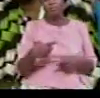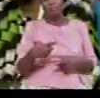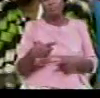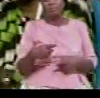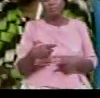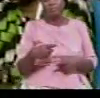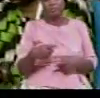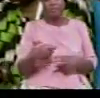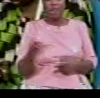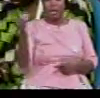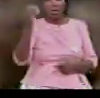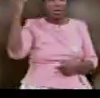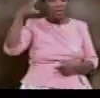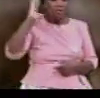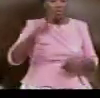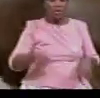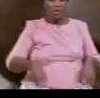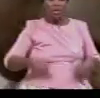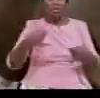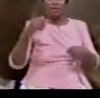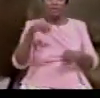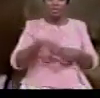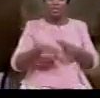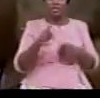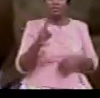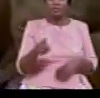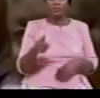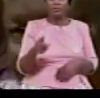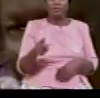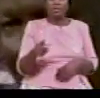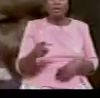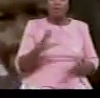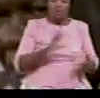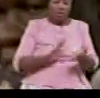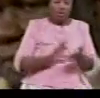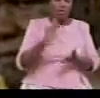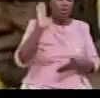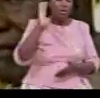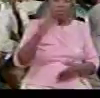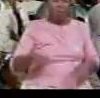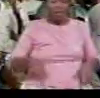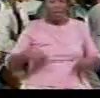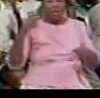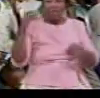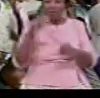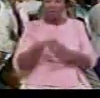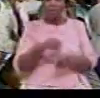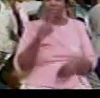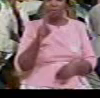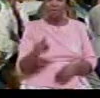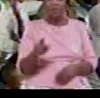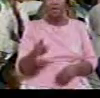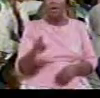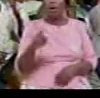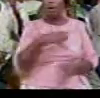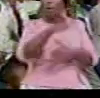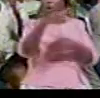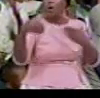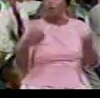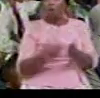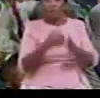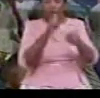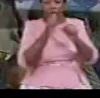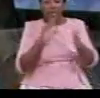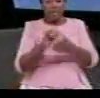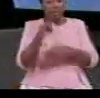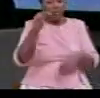Grace will dwell inside you. Glory will dwell inside you. All blessings that you need